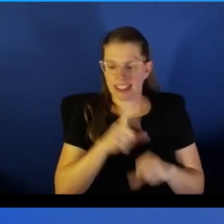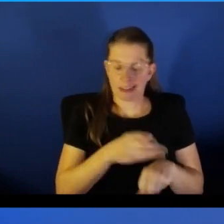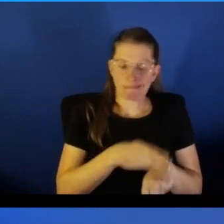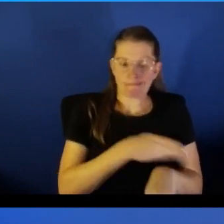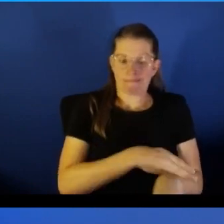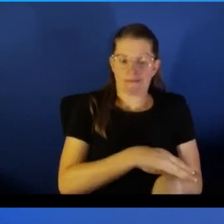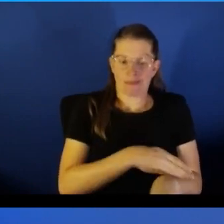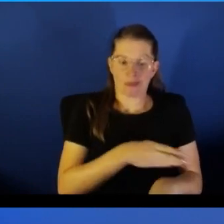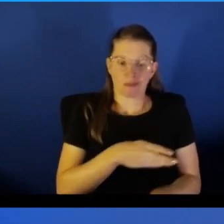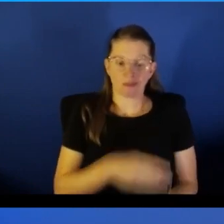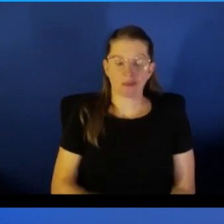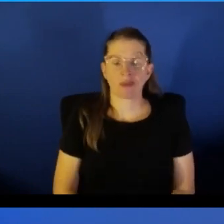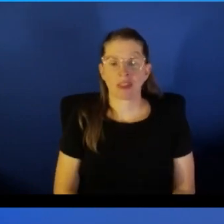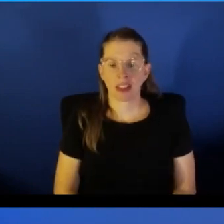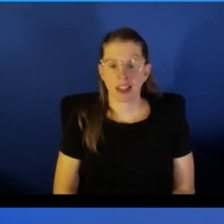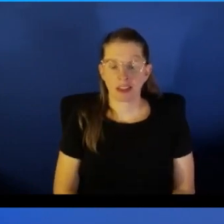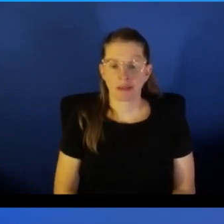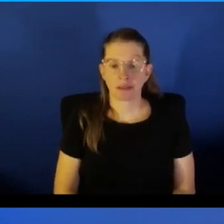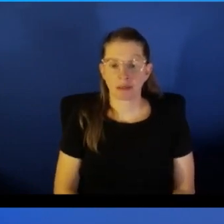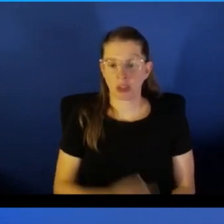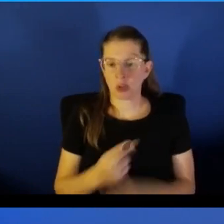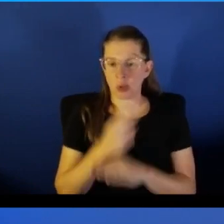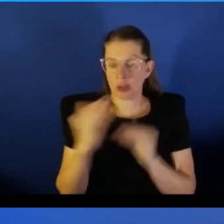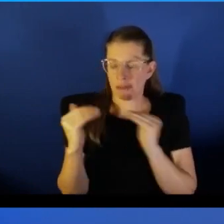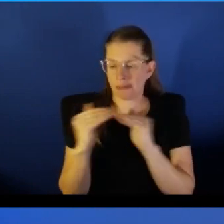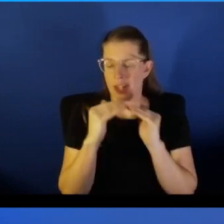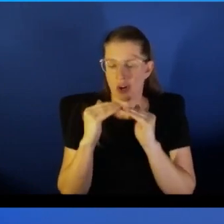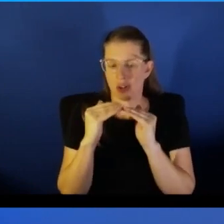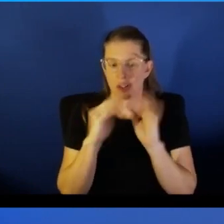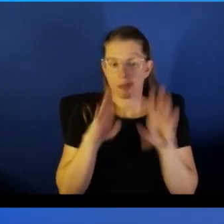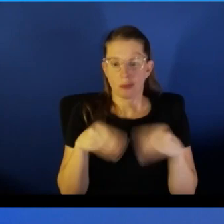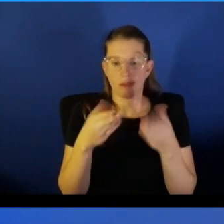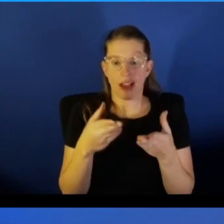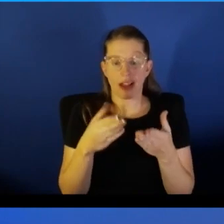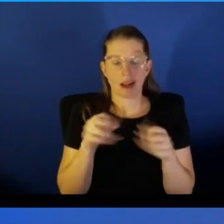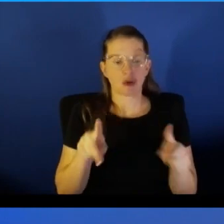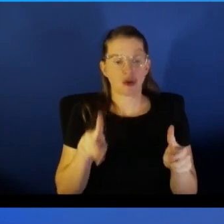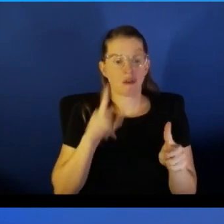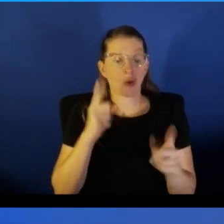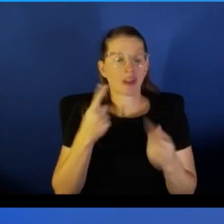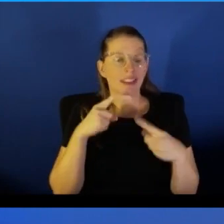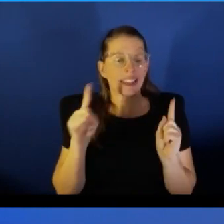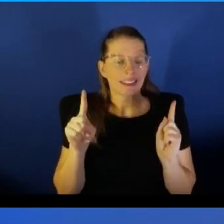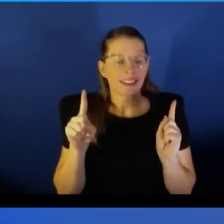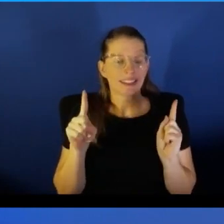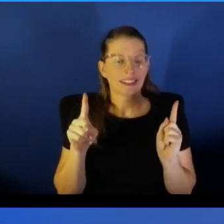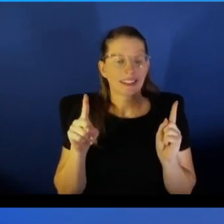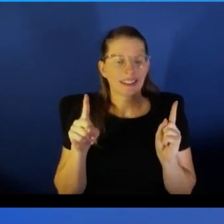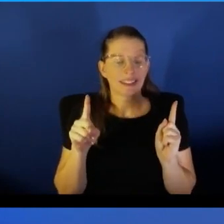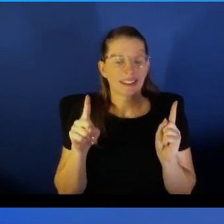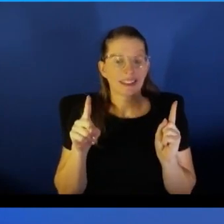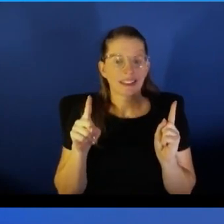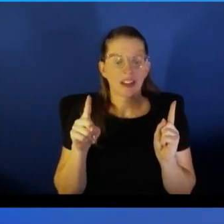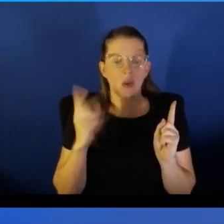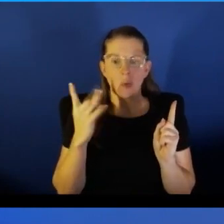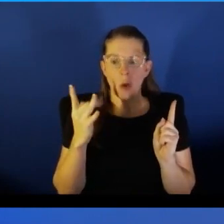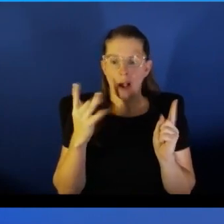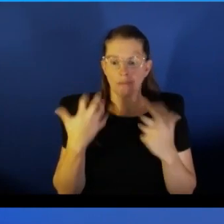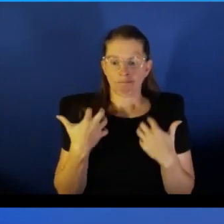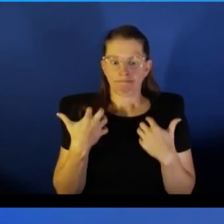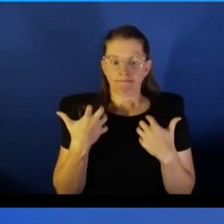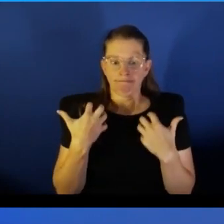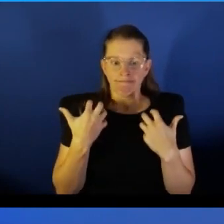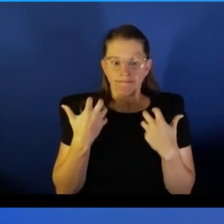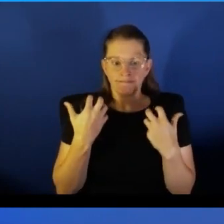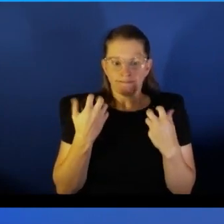use the peers and everyone in our group to create opportunities for success, so that people can build confidence and across